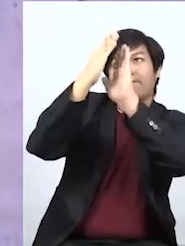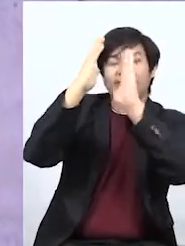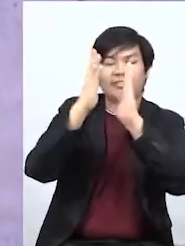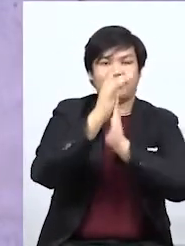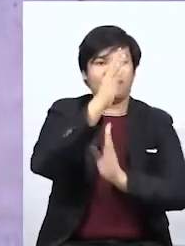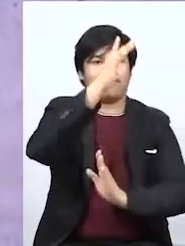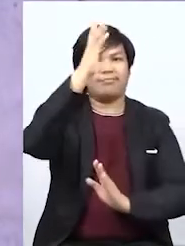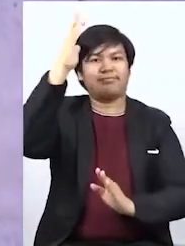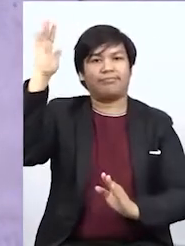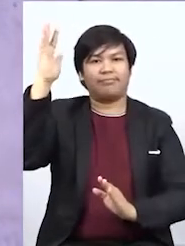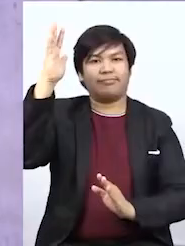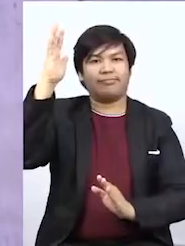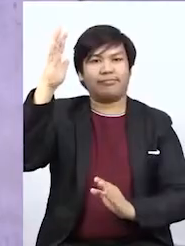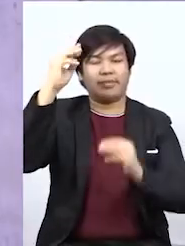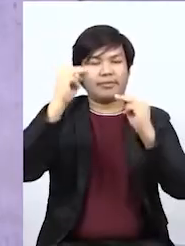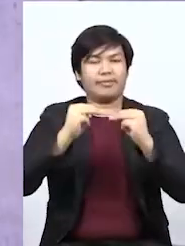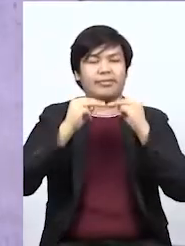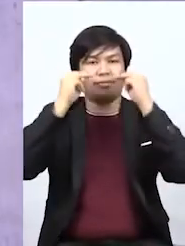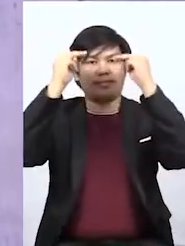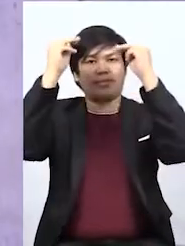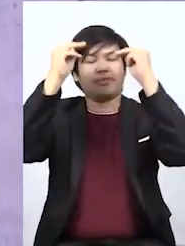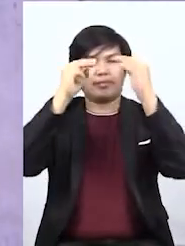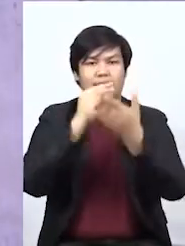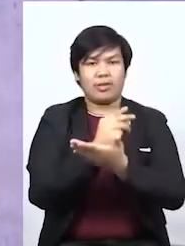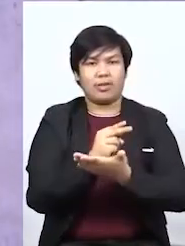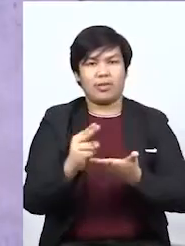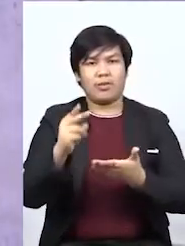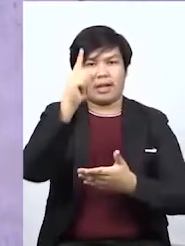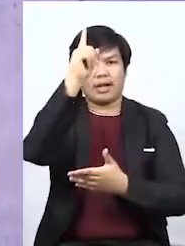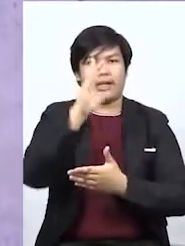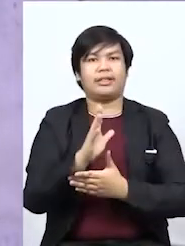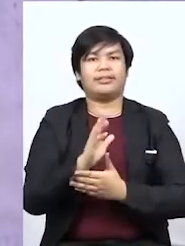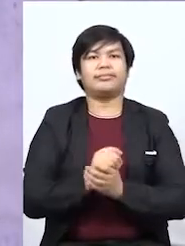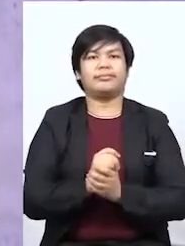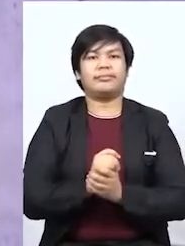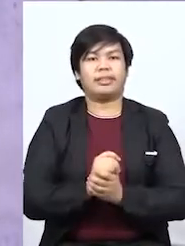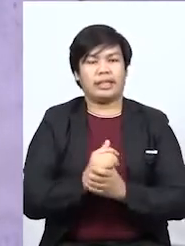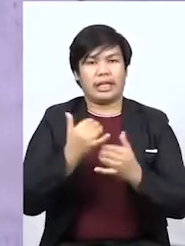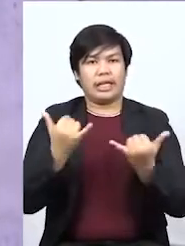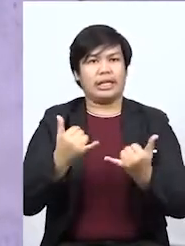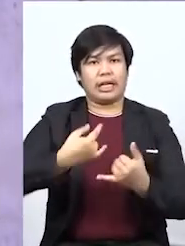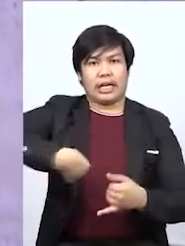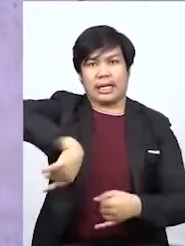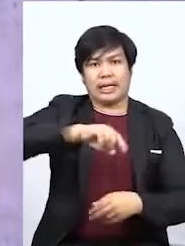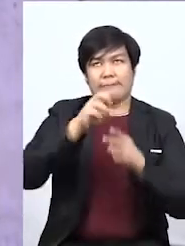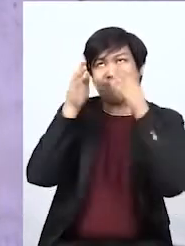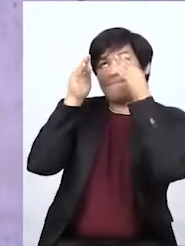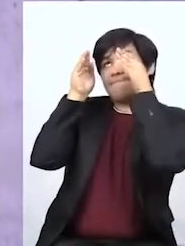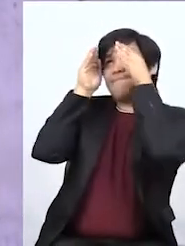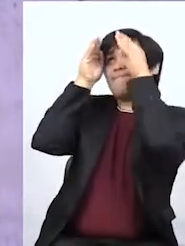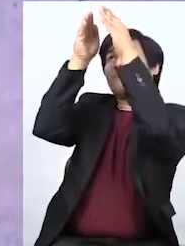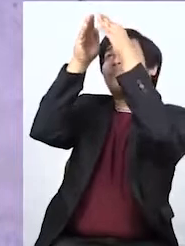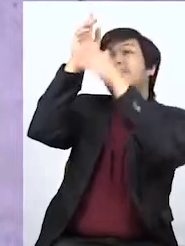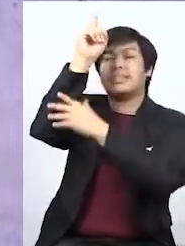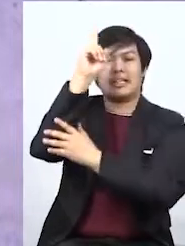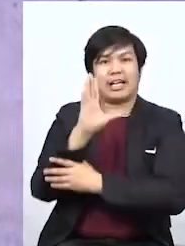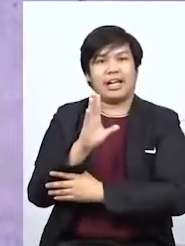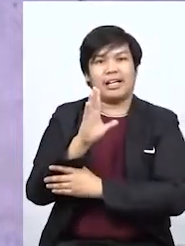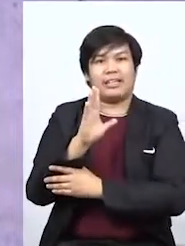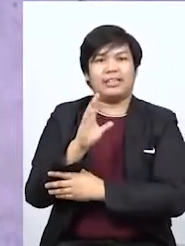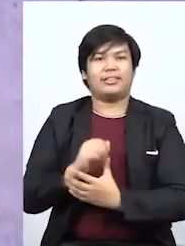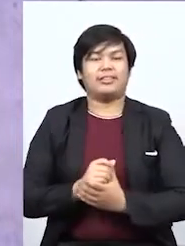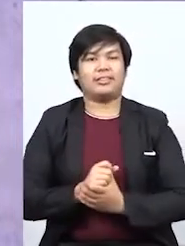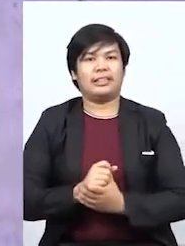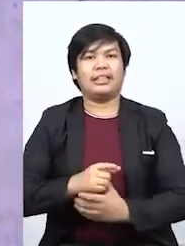glorious our majestic and holy God so let us fix our gaze on him Let us once